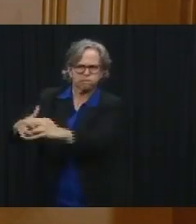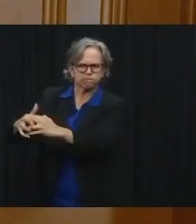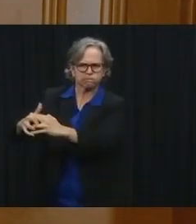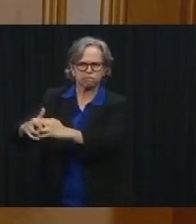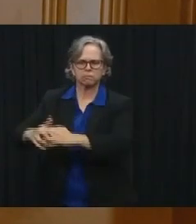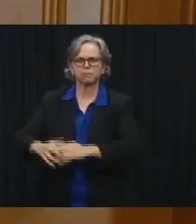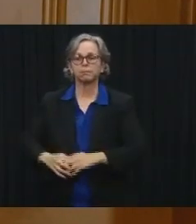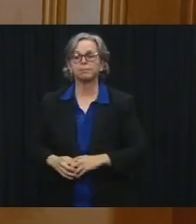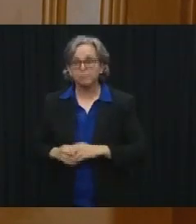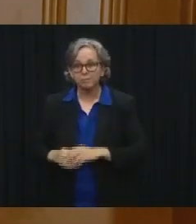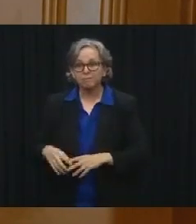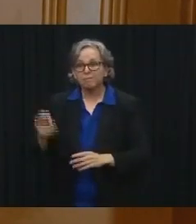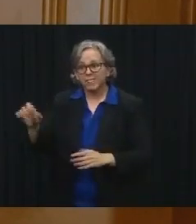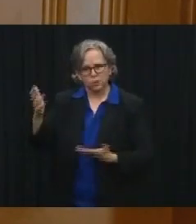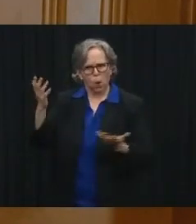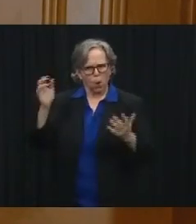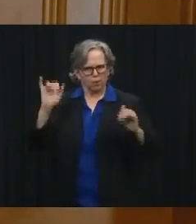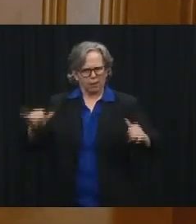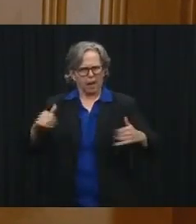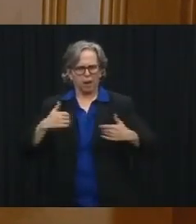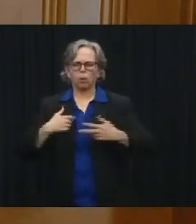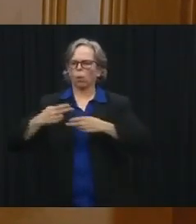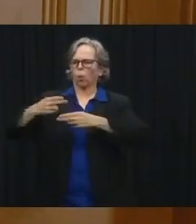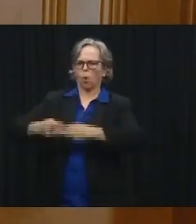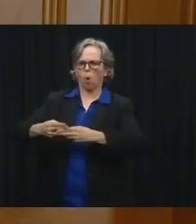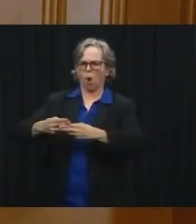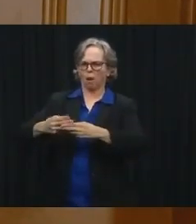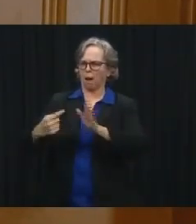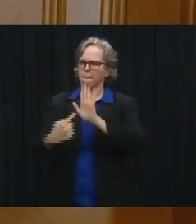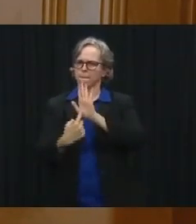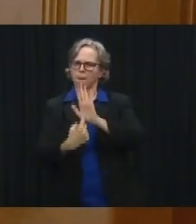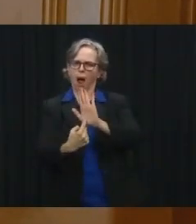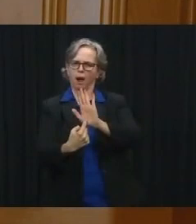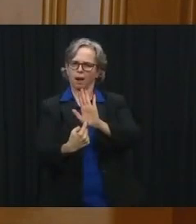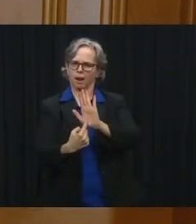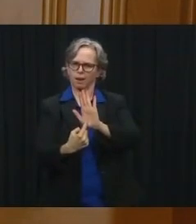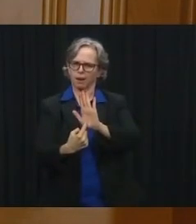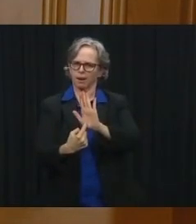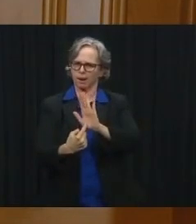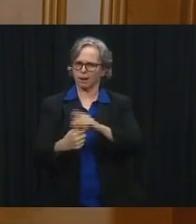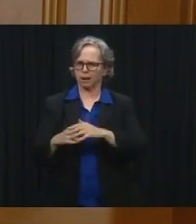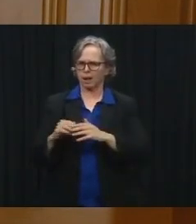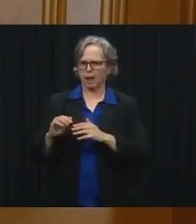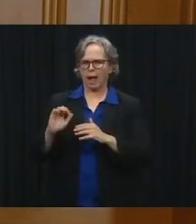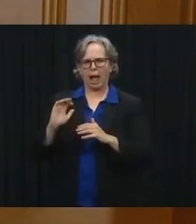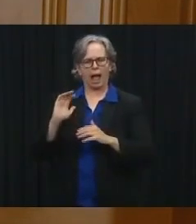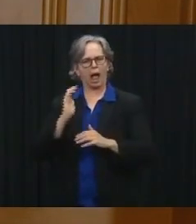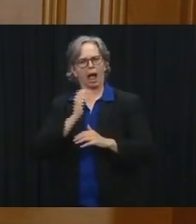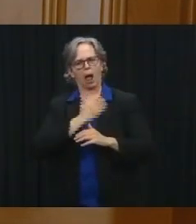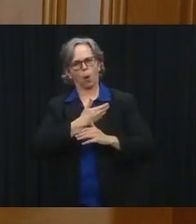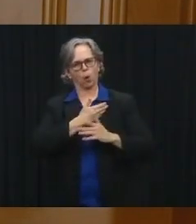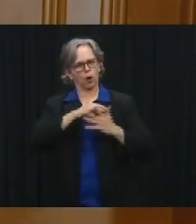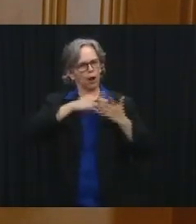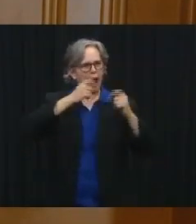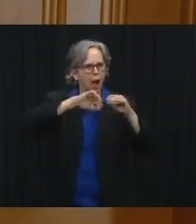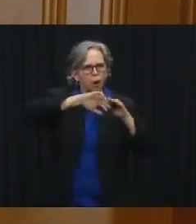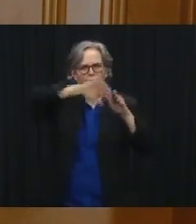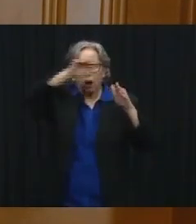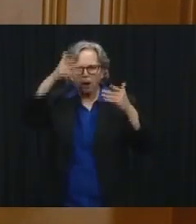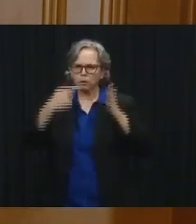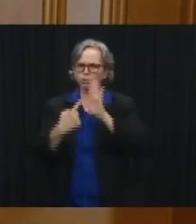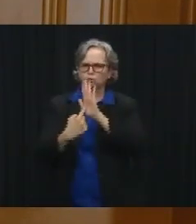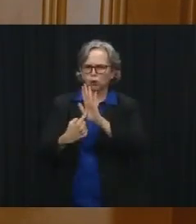Acton talk about modeling. We are in the process of modeling. The Ohio Health Department, the Ohio